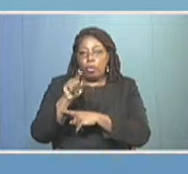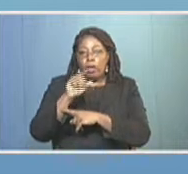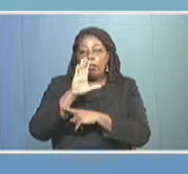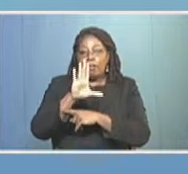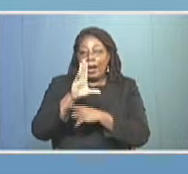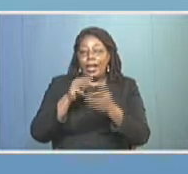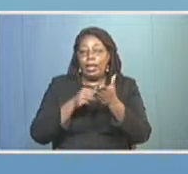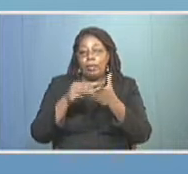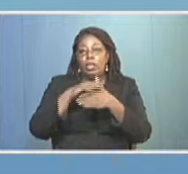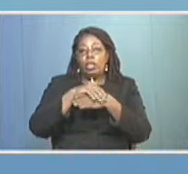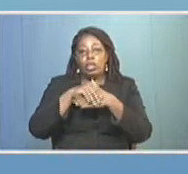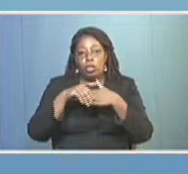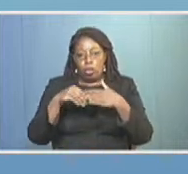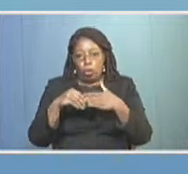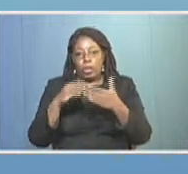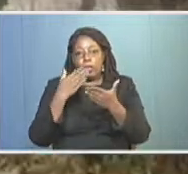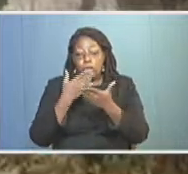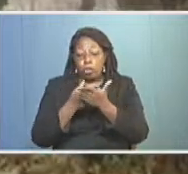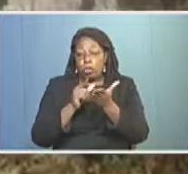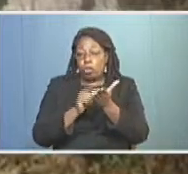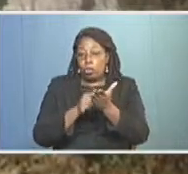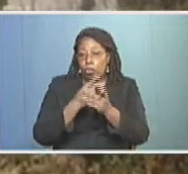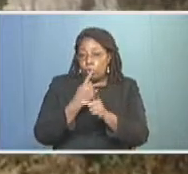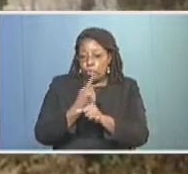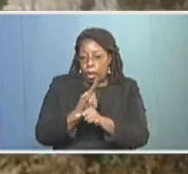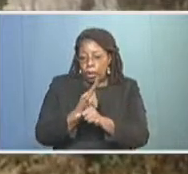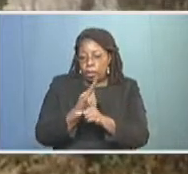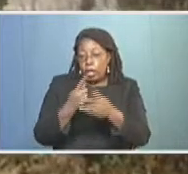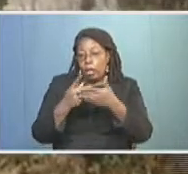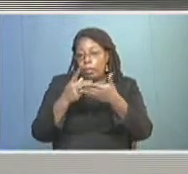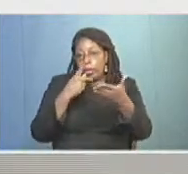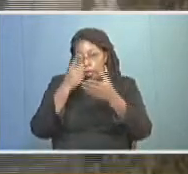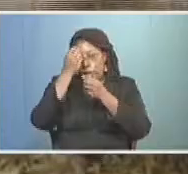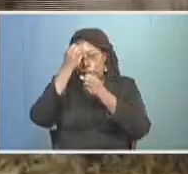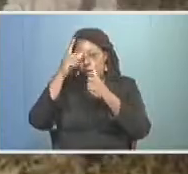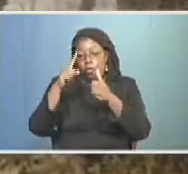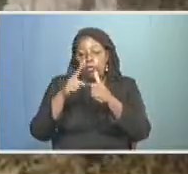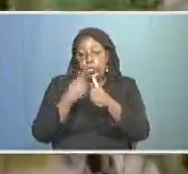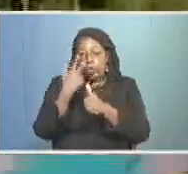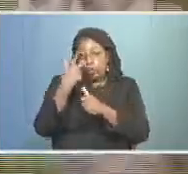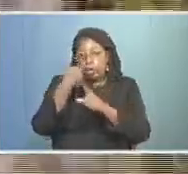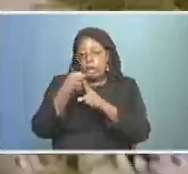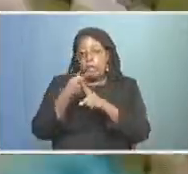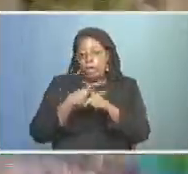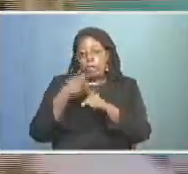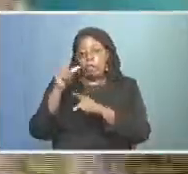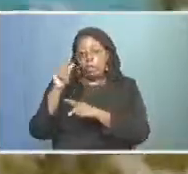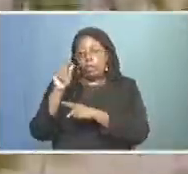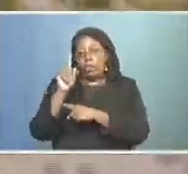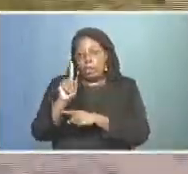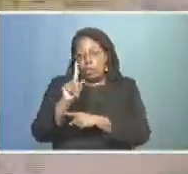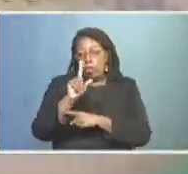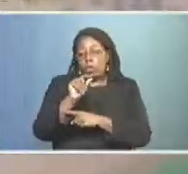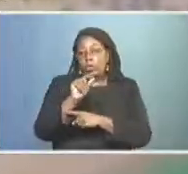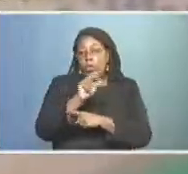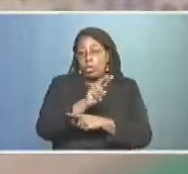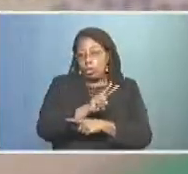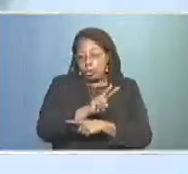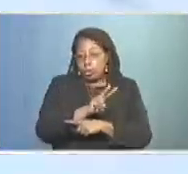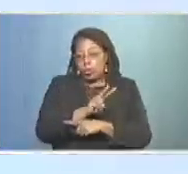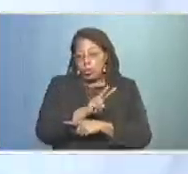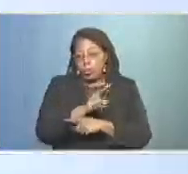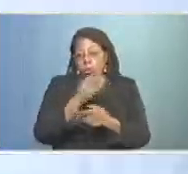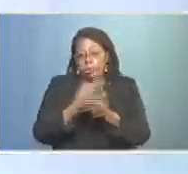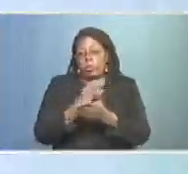$153.5 million. Good news, right? Preliminary data for the first quarter of the 2021-2022 fiscal